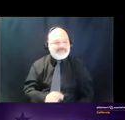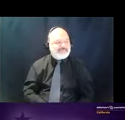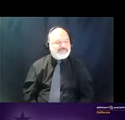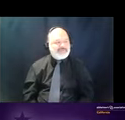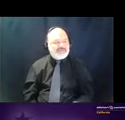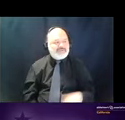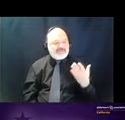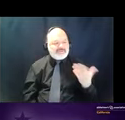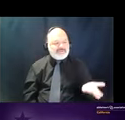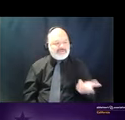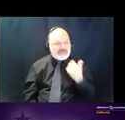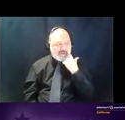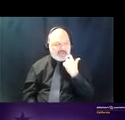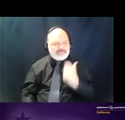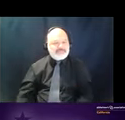Next one.